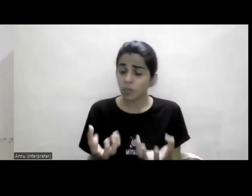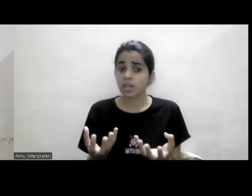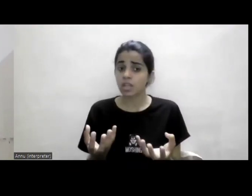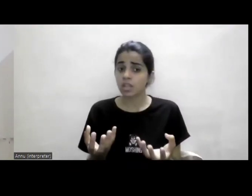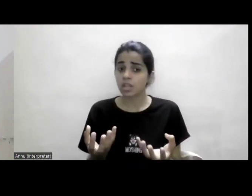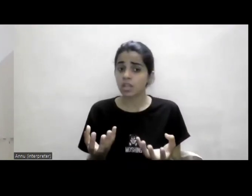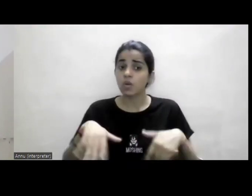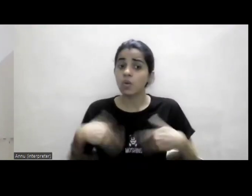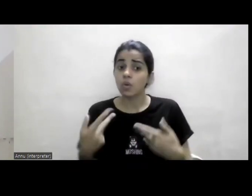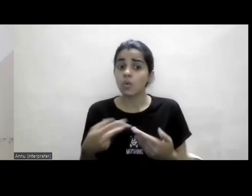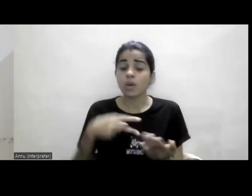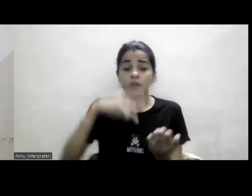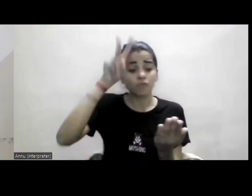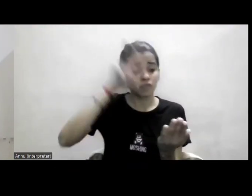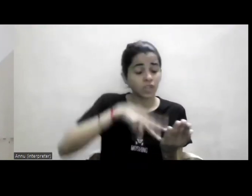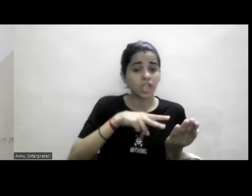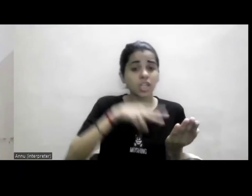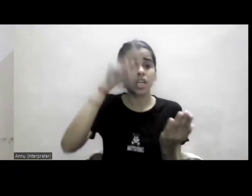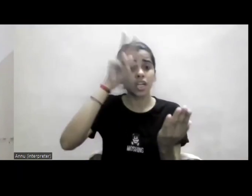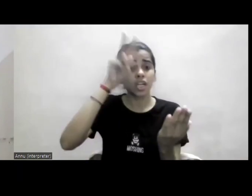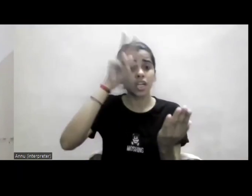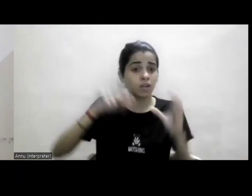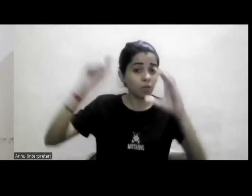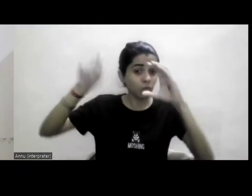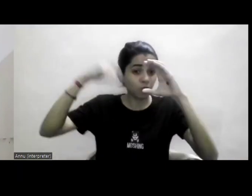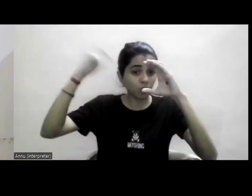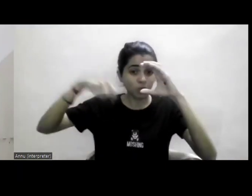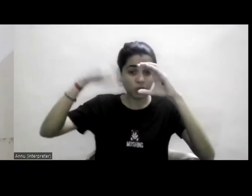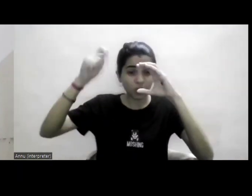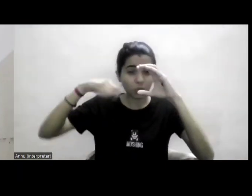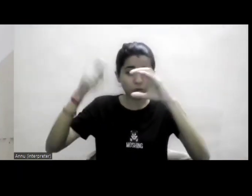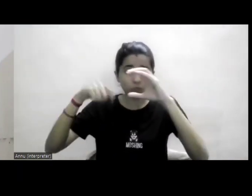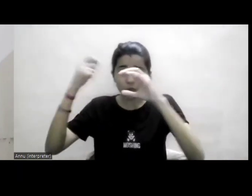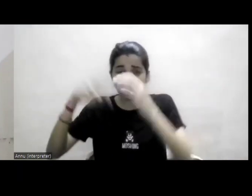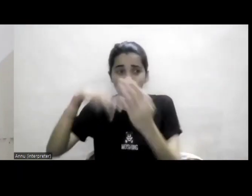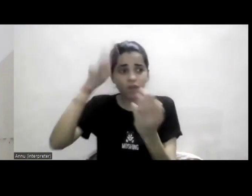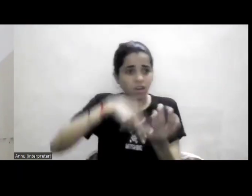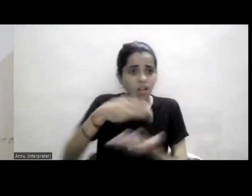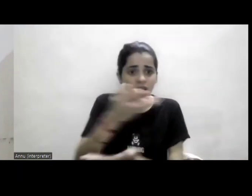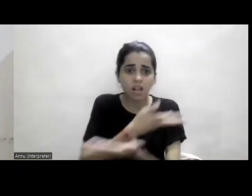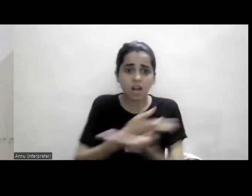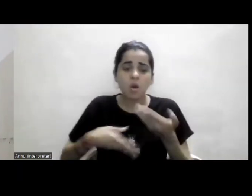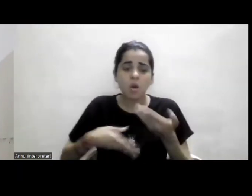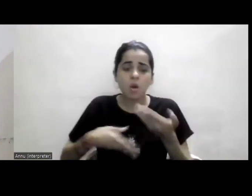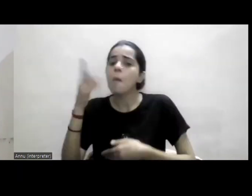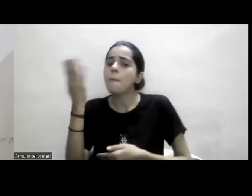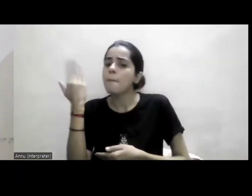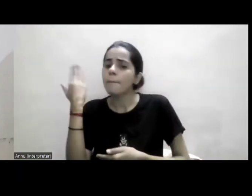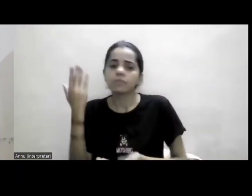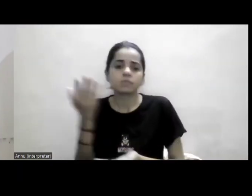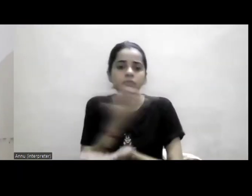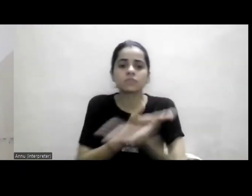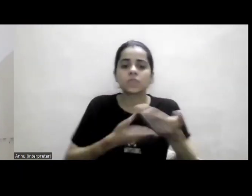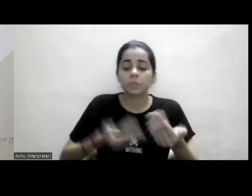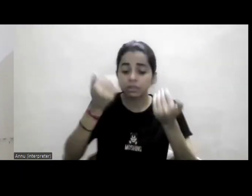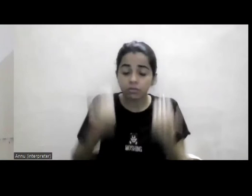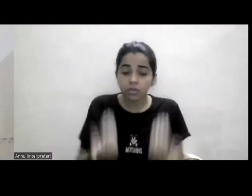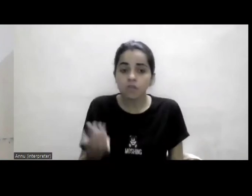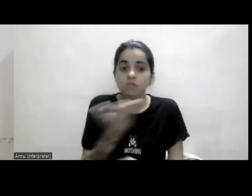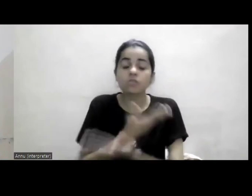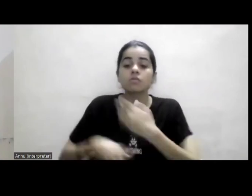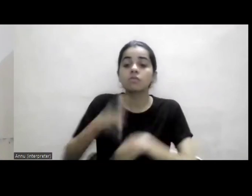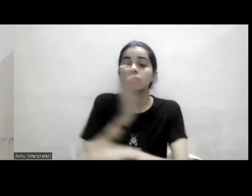We need to reread a lot of films that, you know, we have never discussed before through the lens of disability